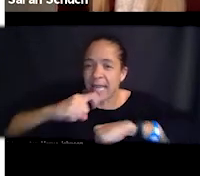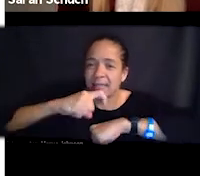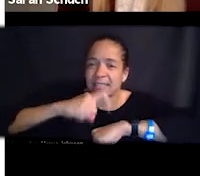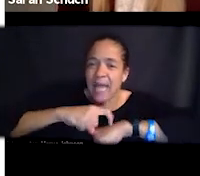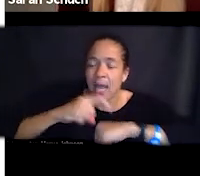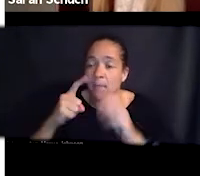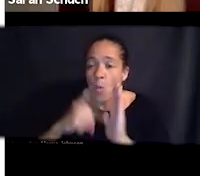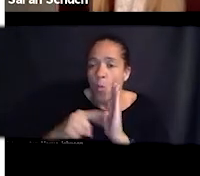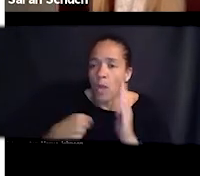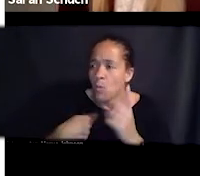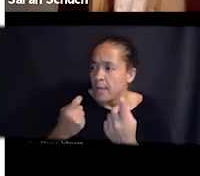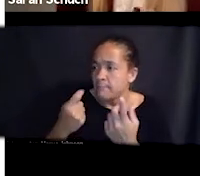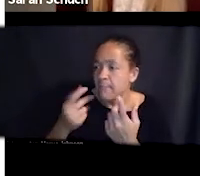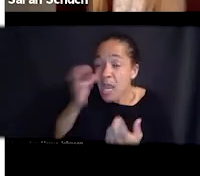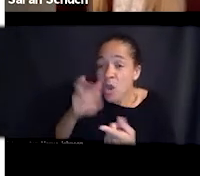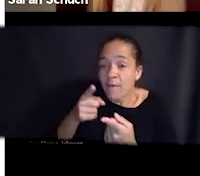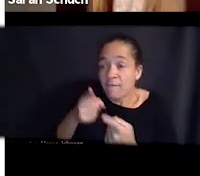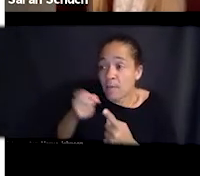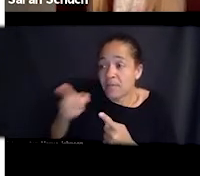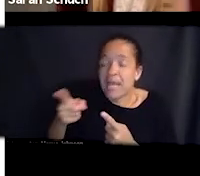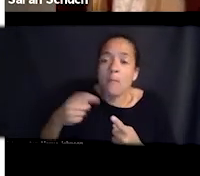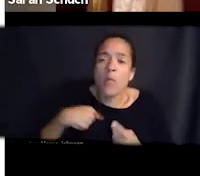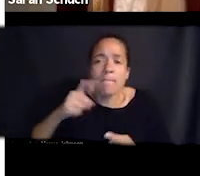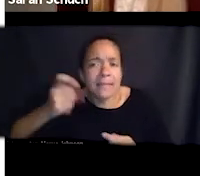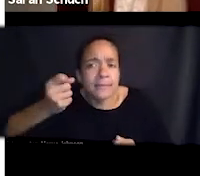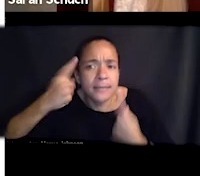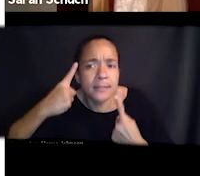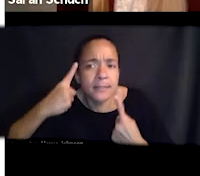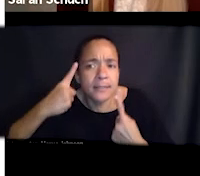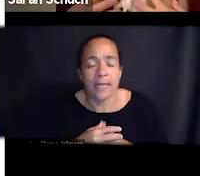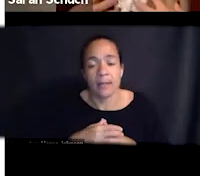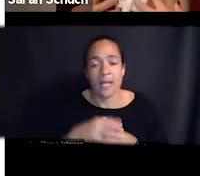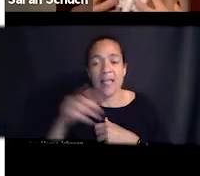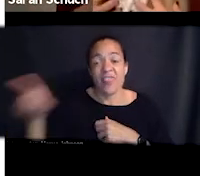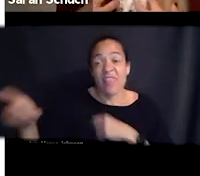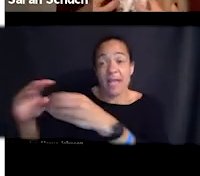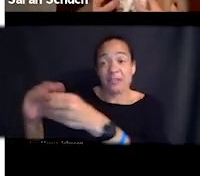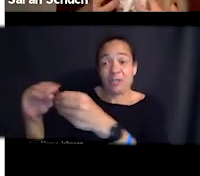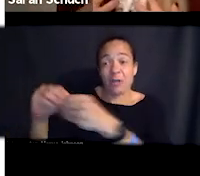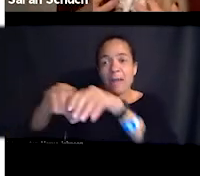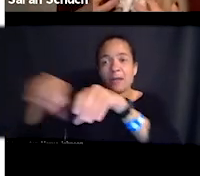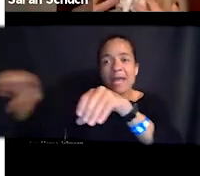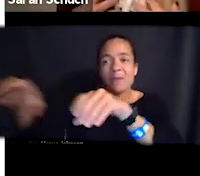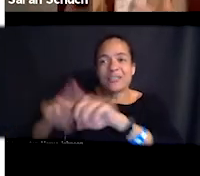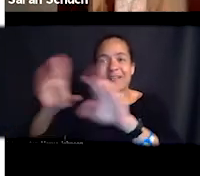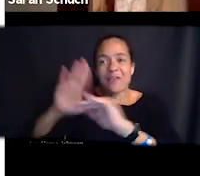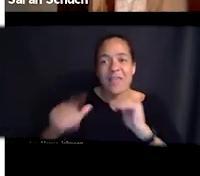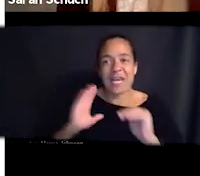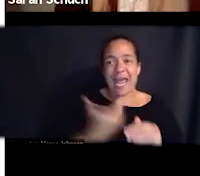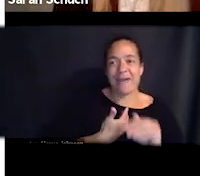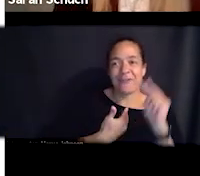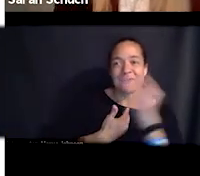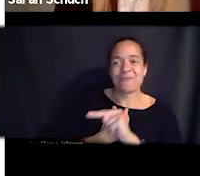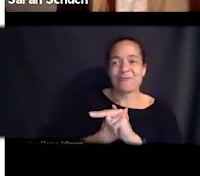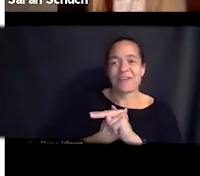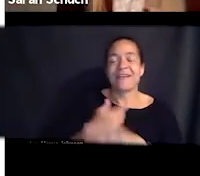we heard from residents, you know, because a lot of times they talked about neighborhood differently than we would have talked about neighborhood. You know, they see it as their street